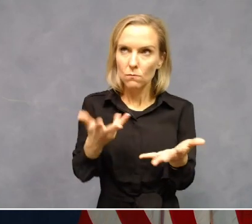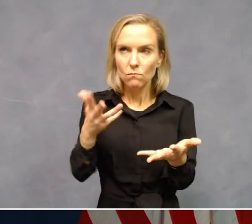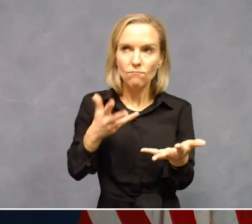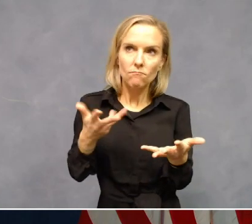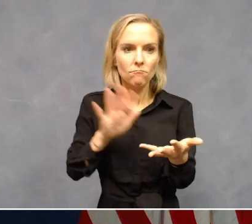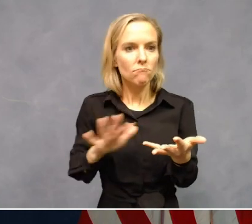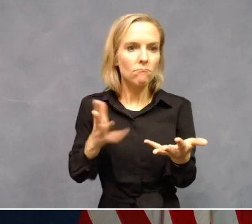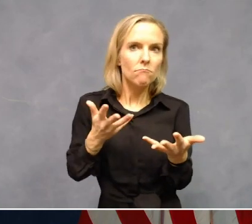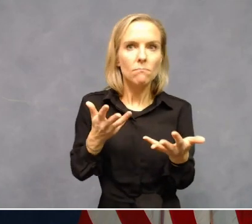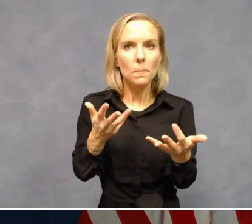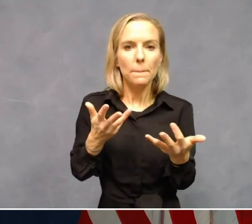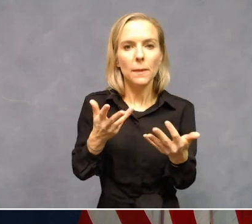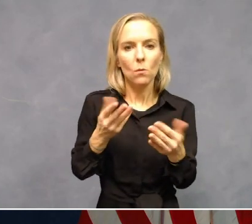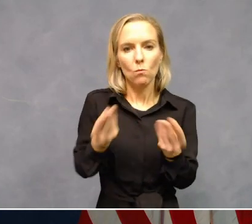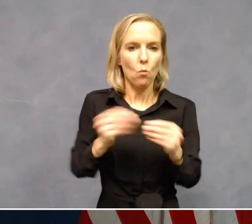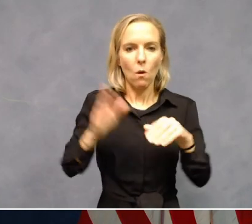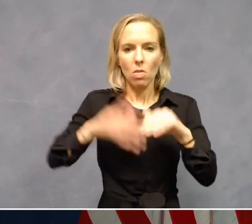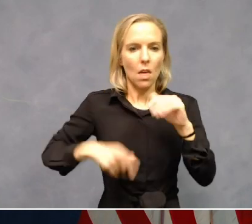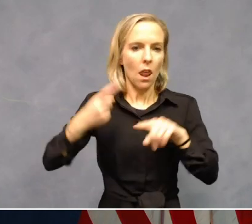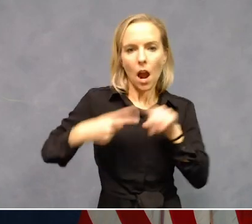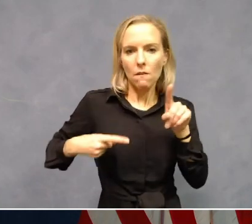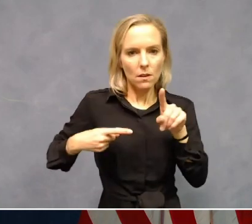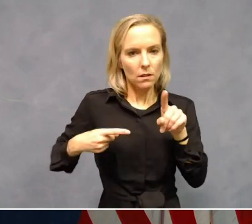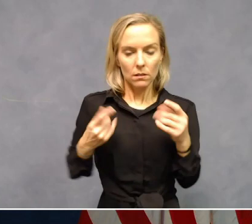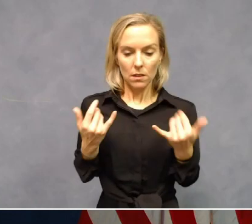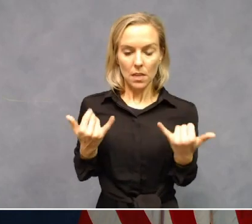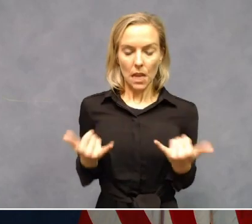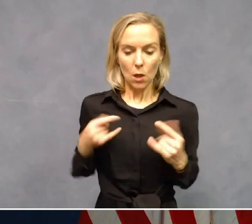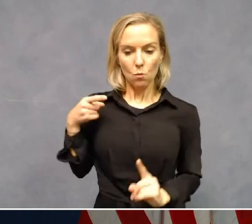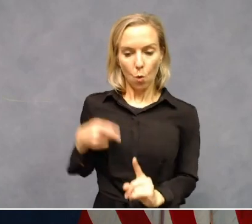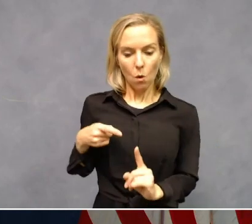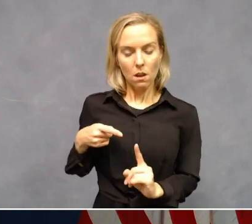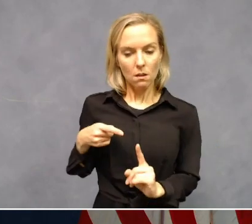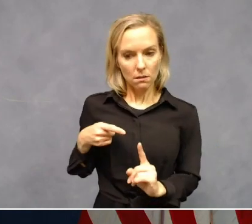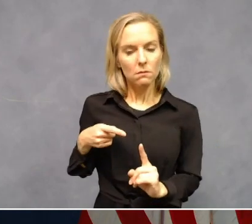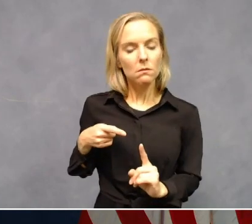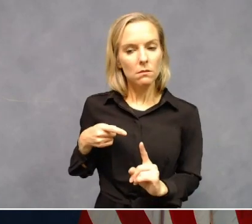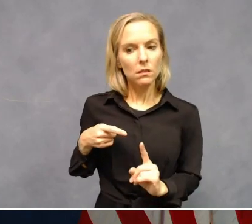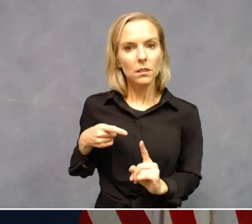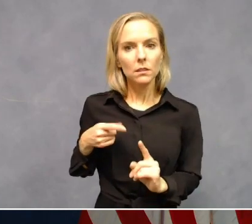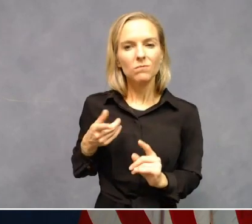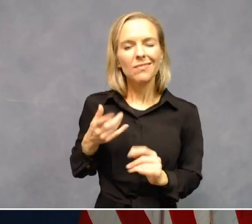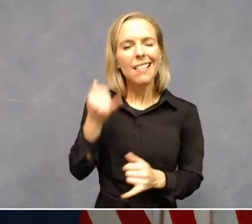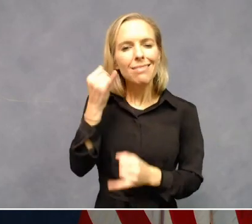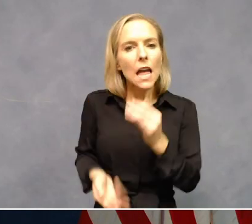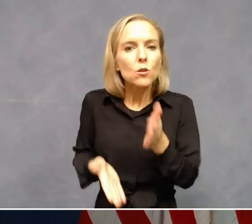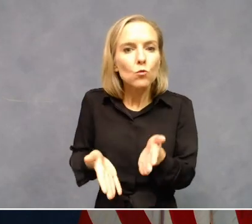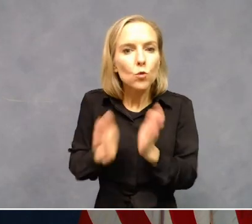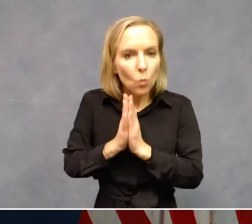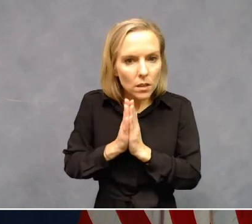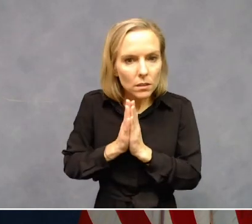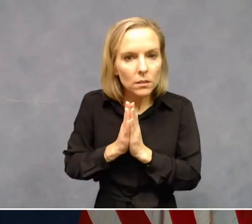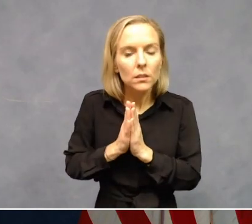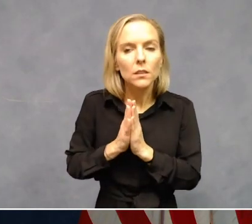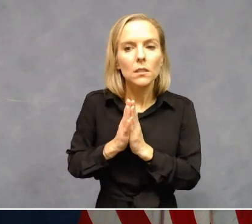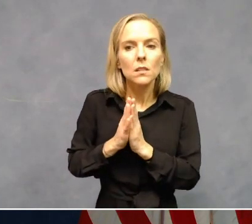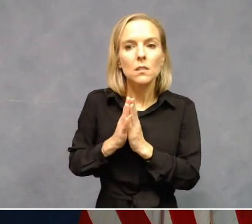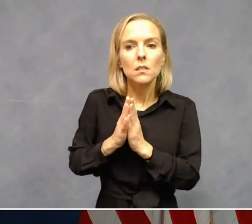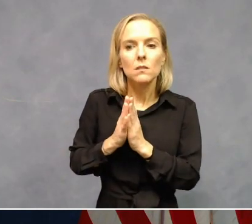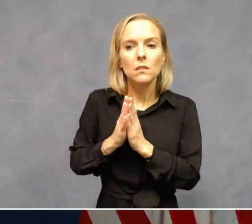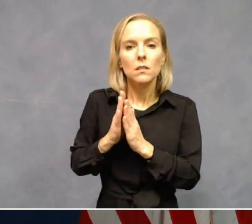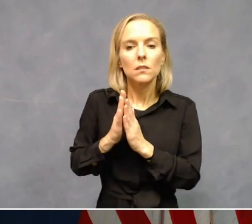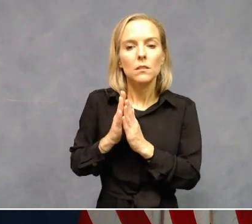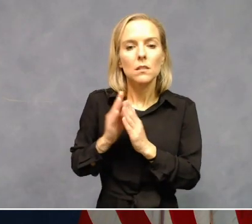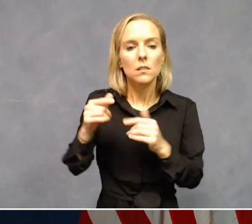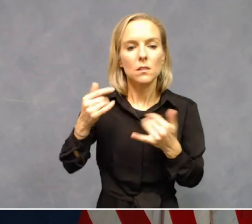significantly more than half. But at this point, we've got some last requests coming in, but we believe by this